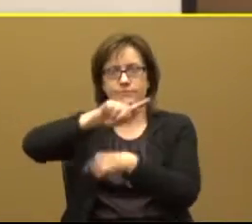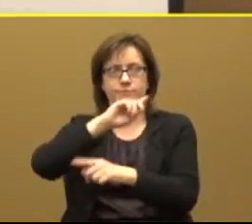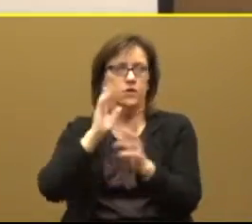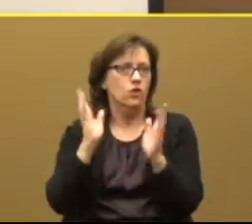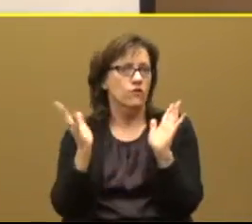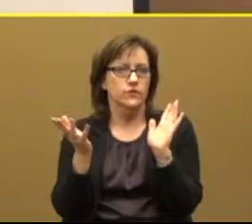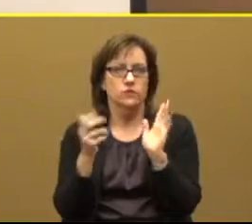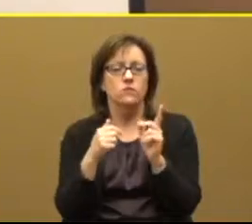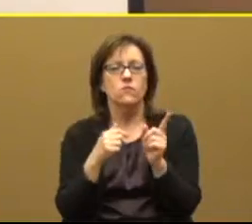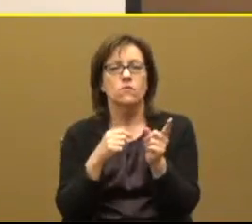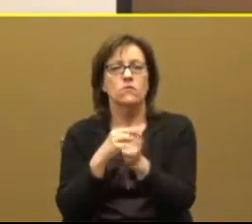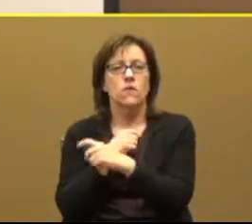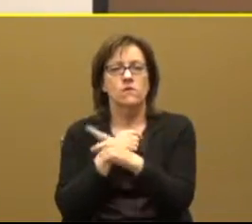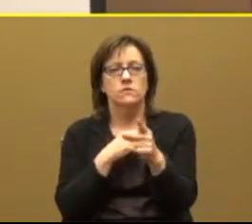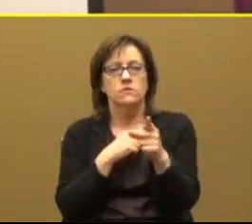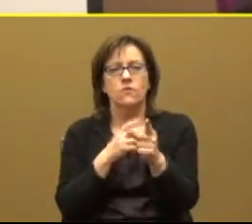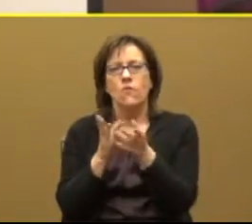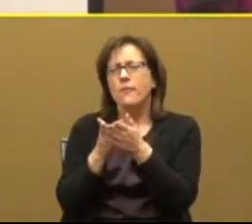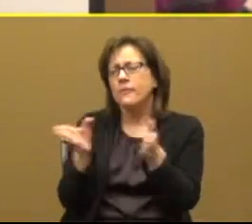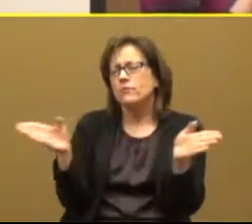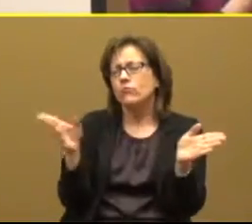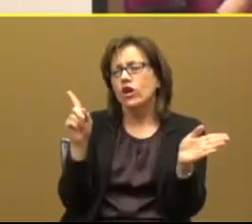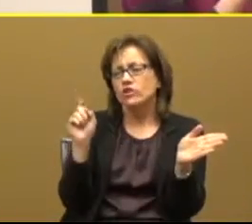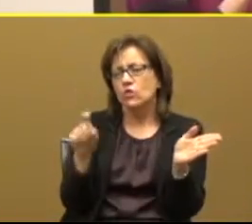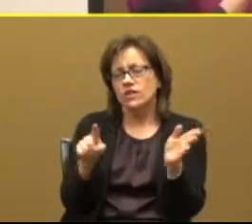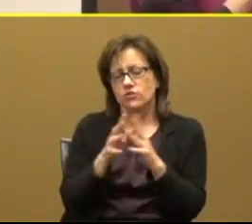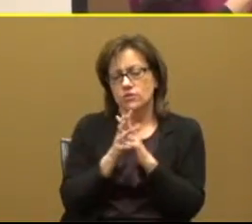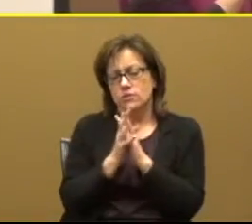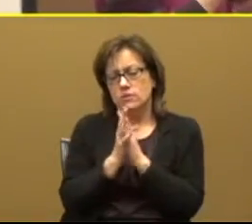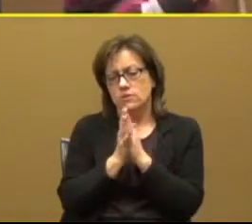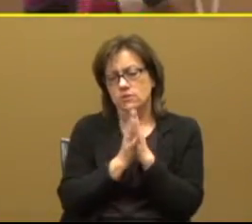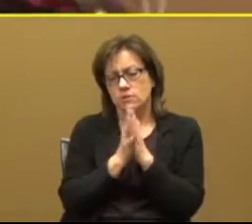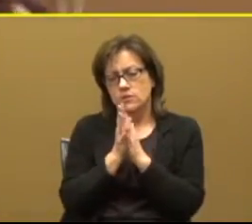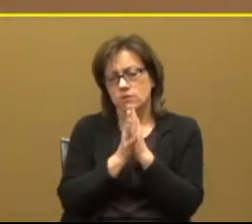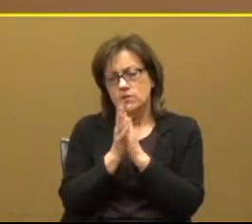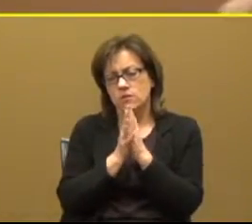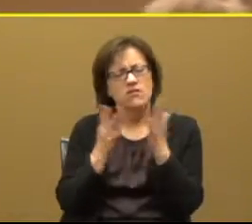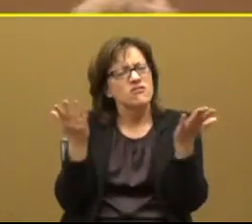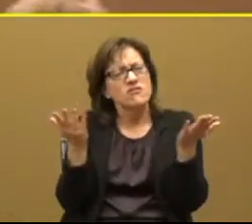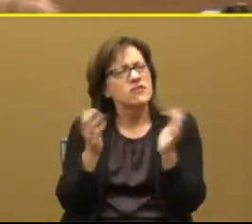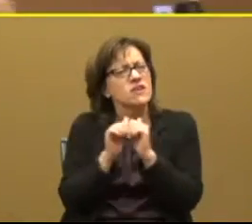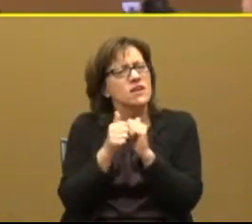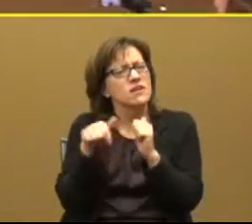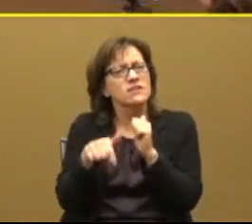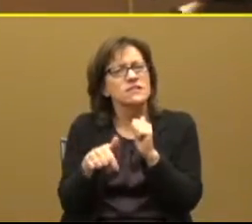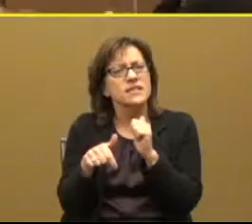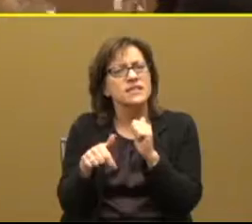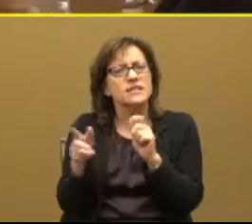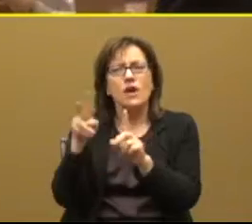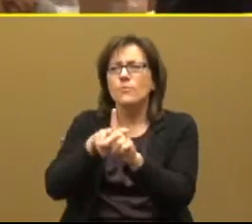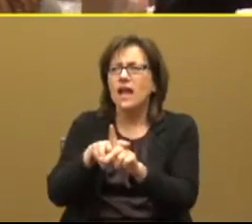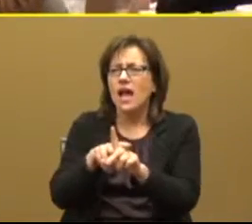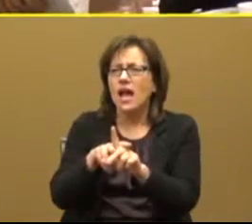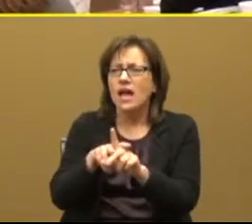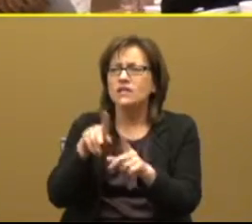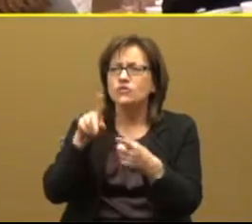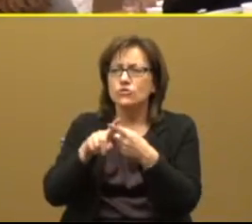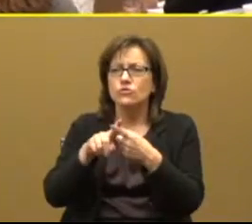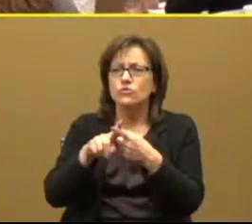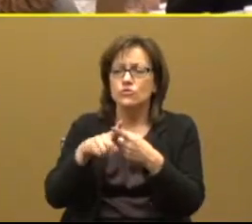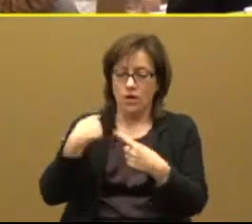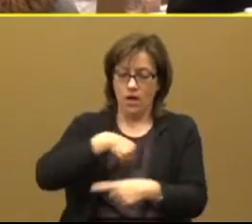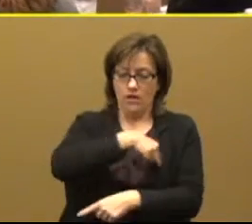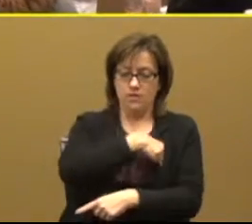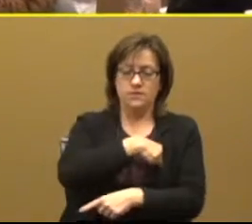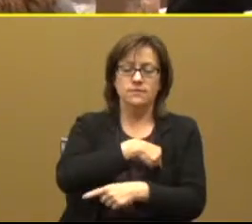yes? Kind of a broad question. Yeah. But what does this mean, or how would this apply to what we've kind of covered to those of us